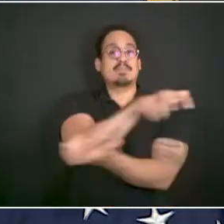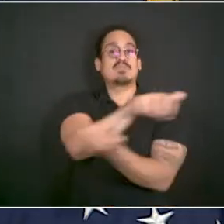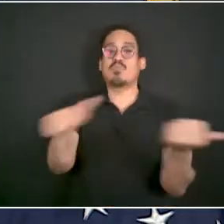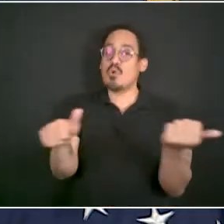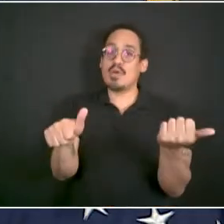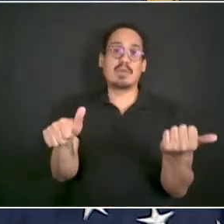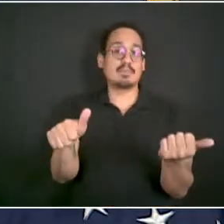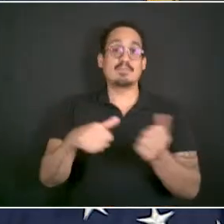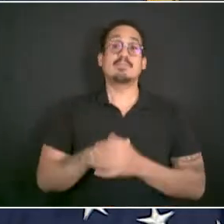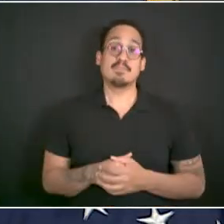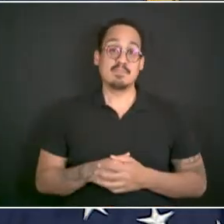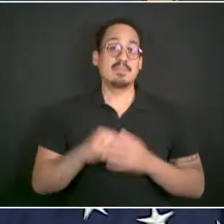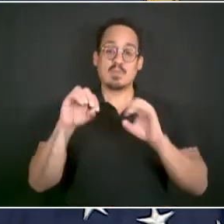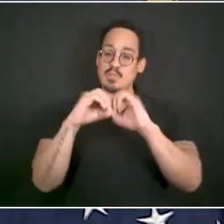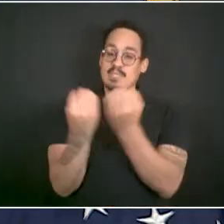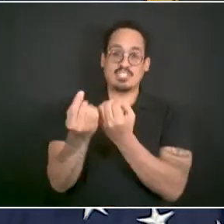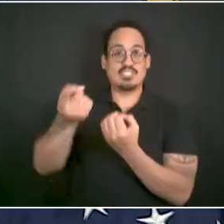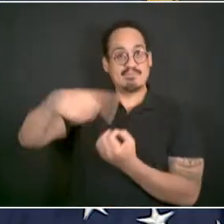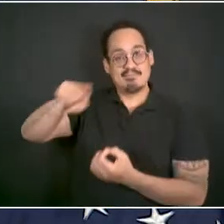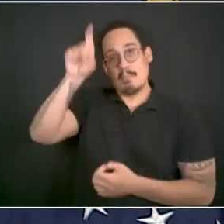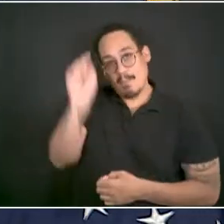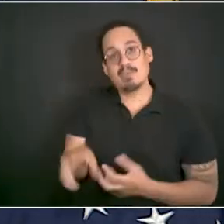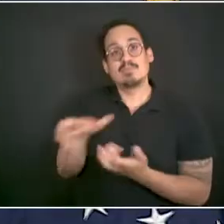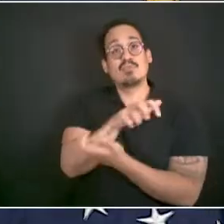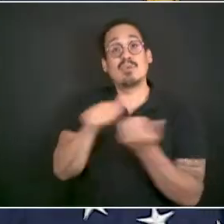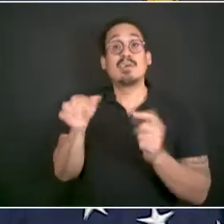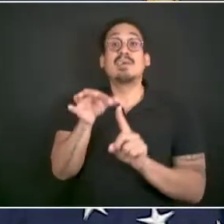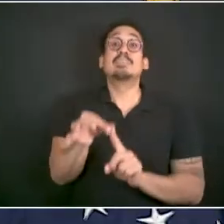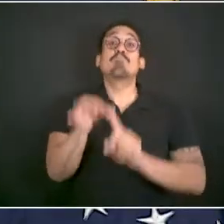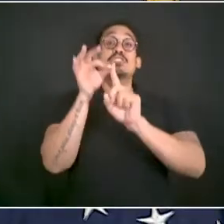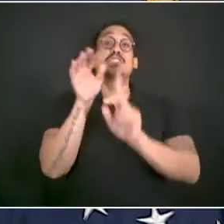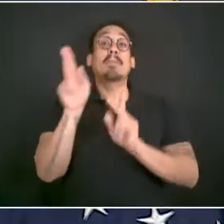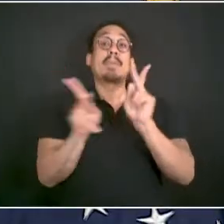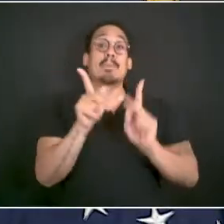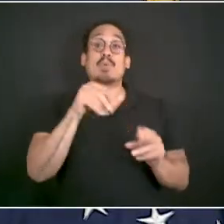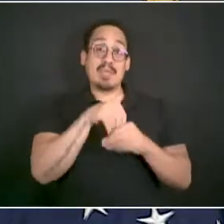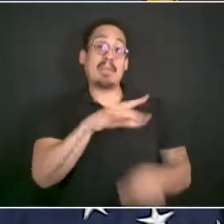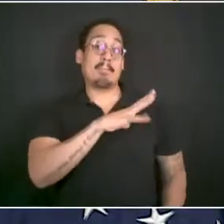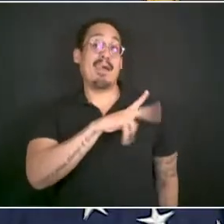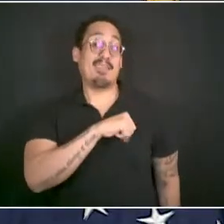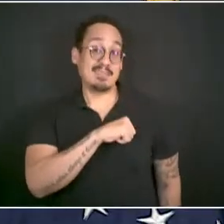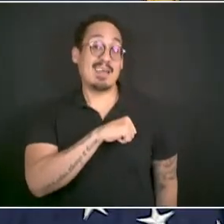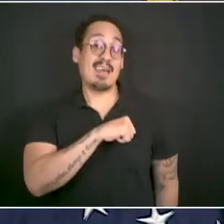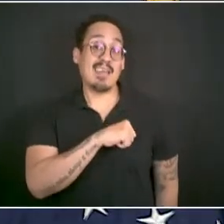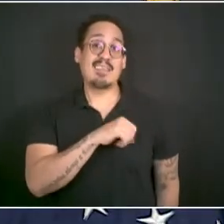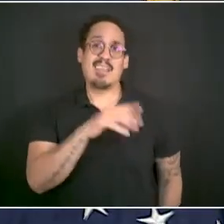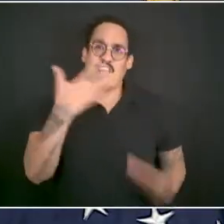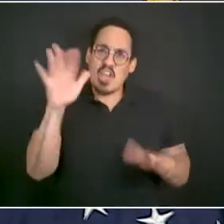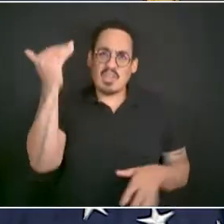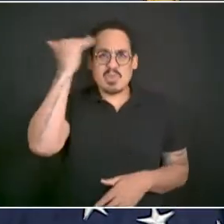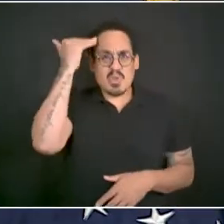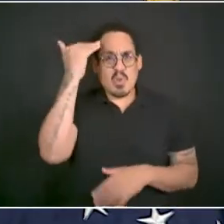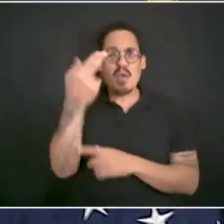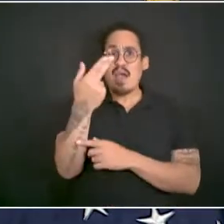to the people of Palestine. They're destructive. Their behavior towards the people is real.